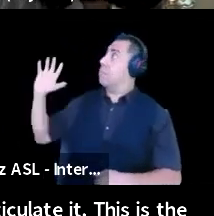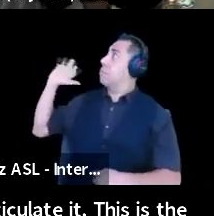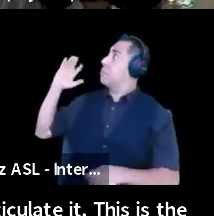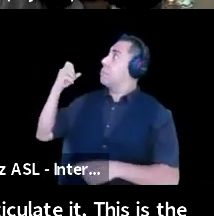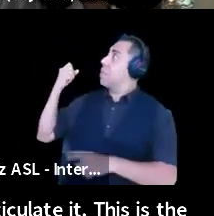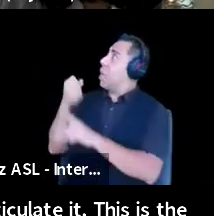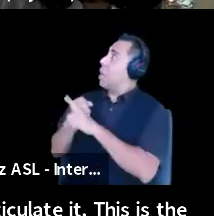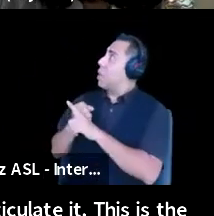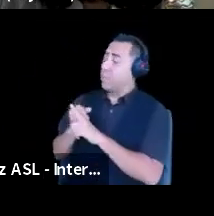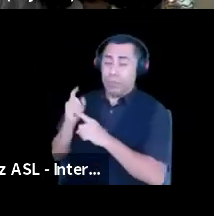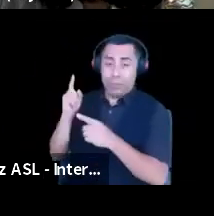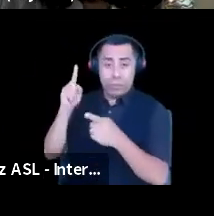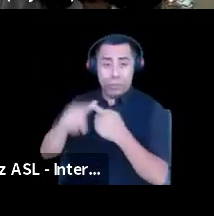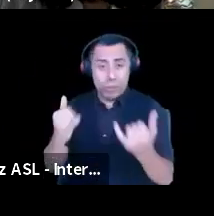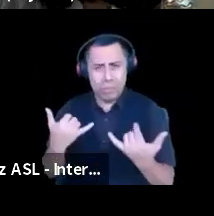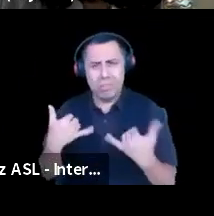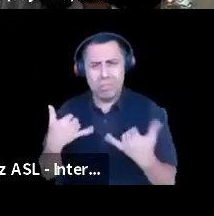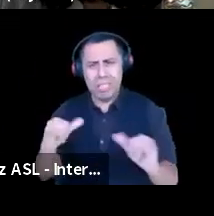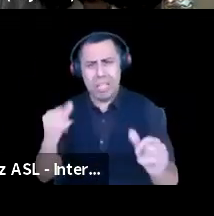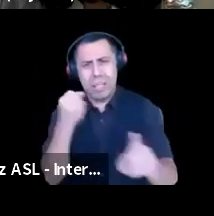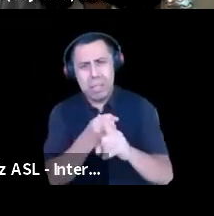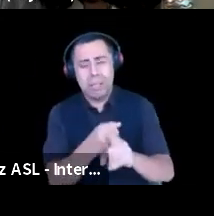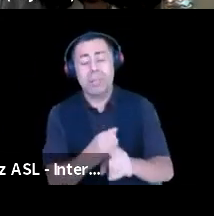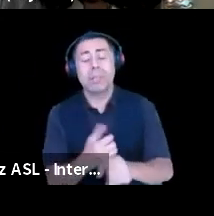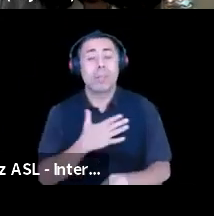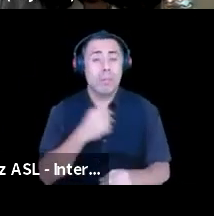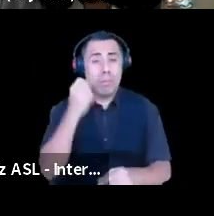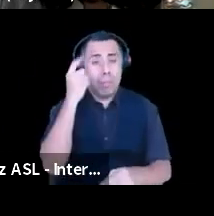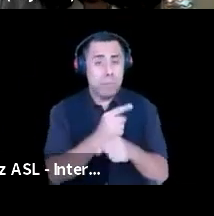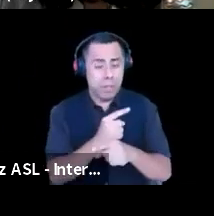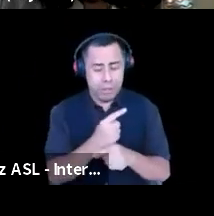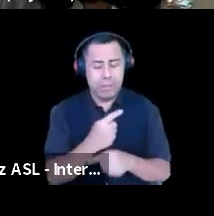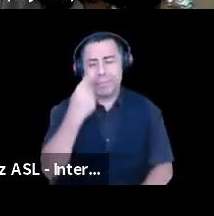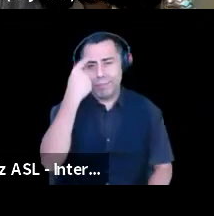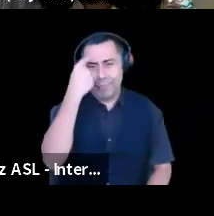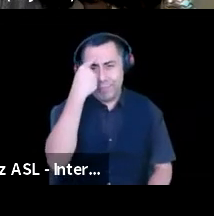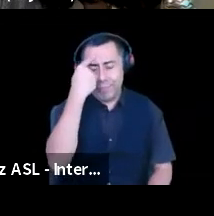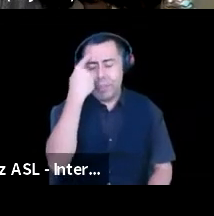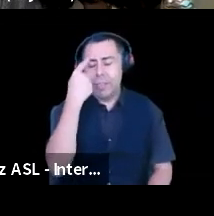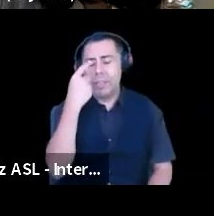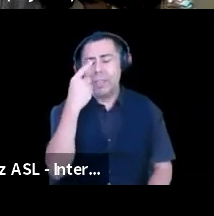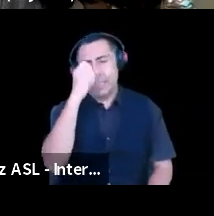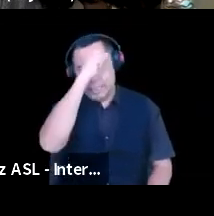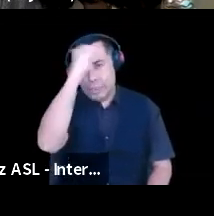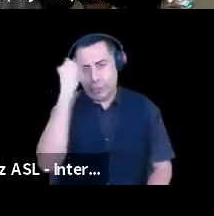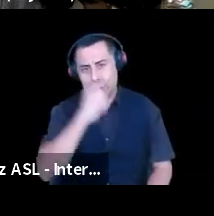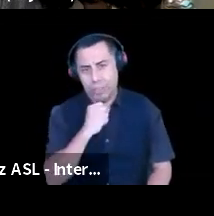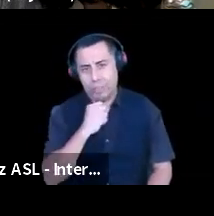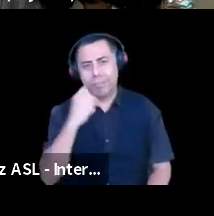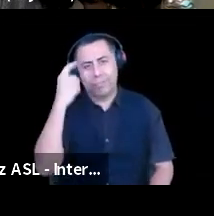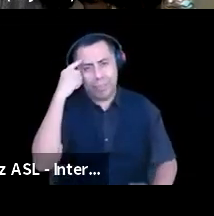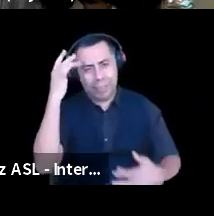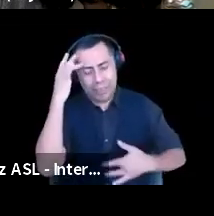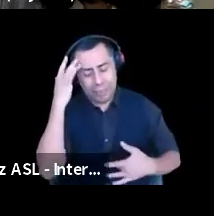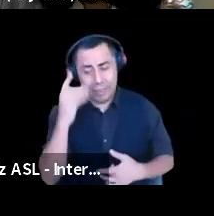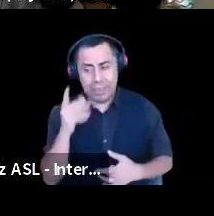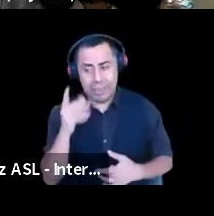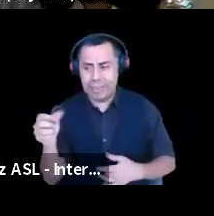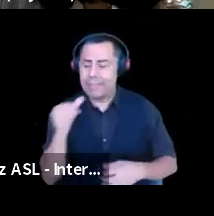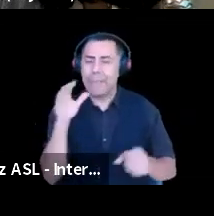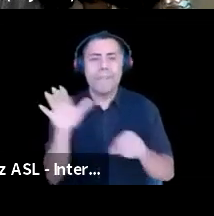brother who is mentally ill. He is schizophrenic. He's not all there. He doesn't understand certain things. So there is a fear that when he goes out, you